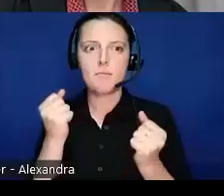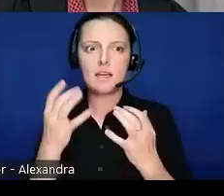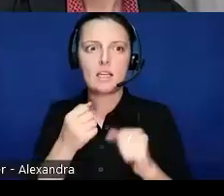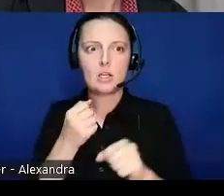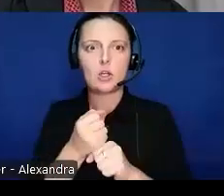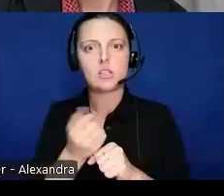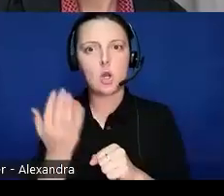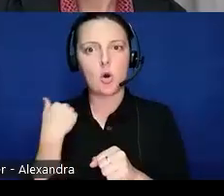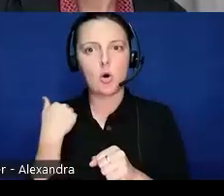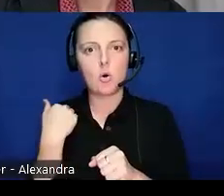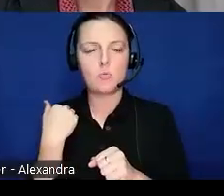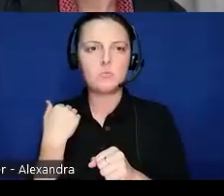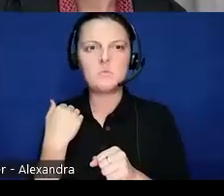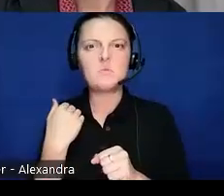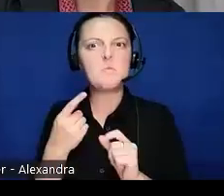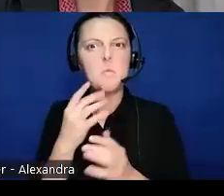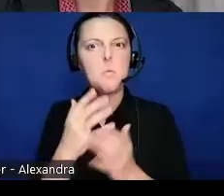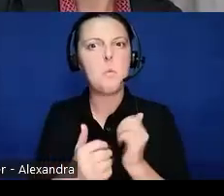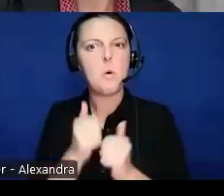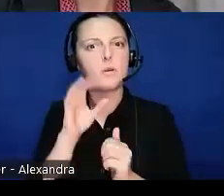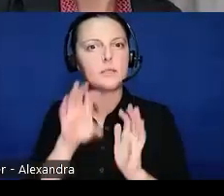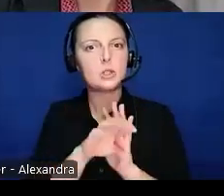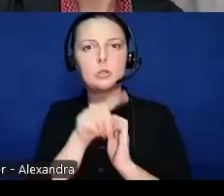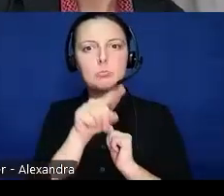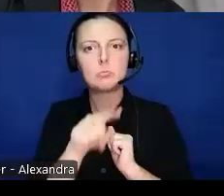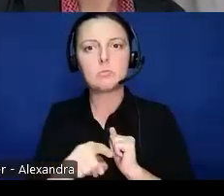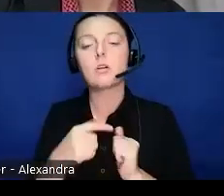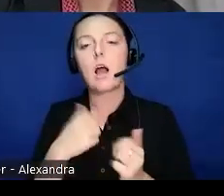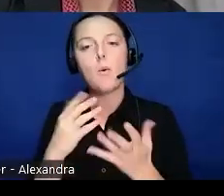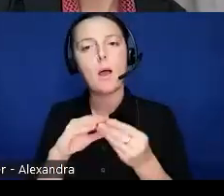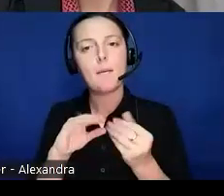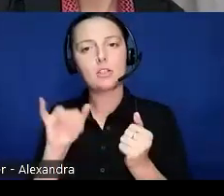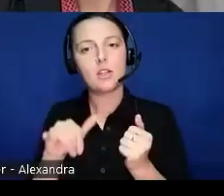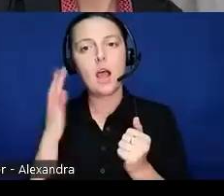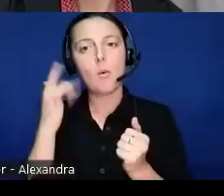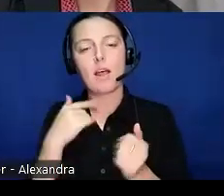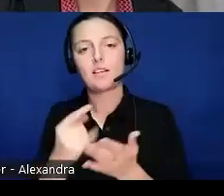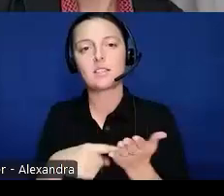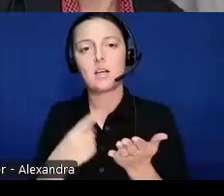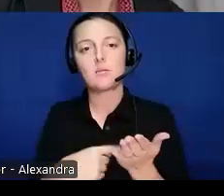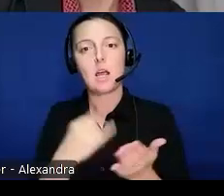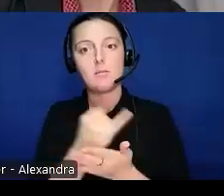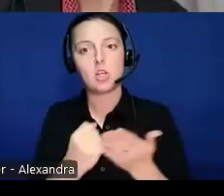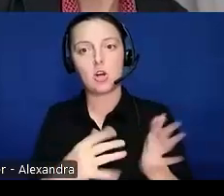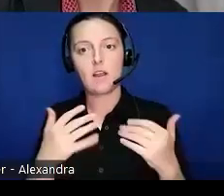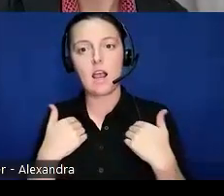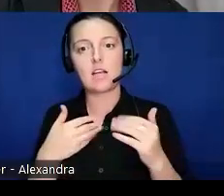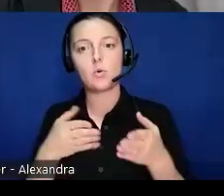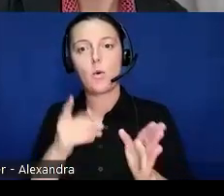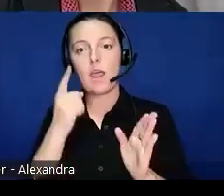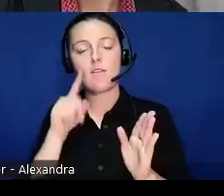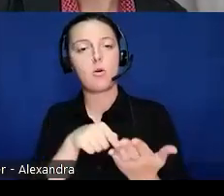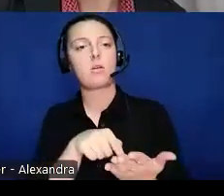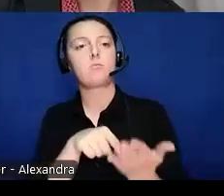just wanted to mention that, since I think sometimes art has a way of shaping our impressions of people